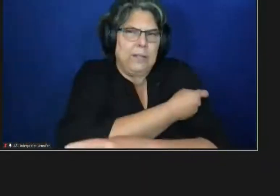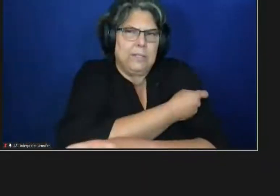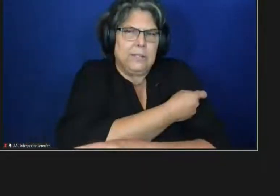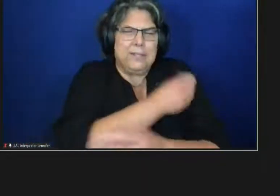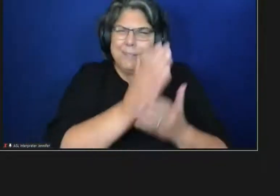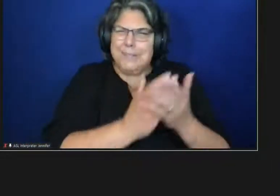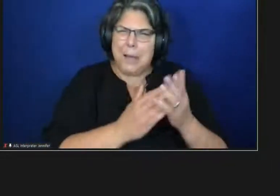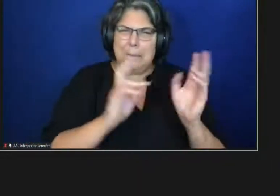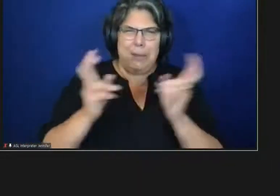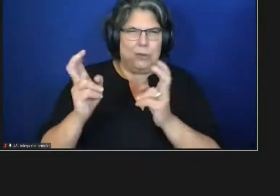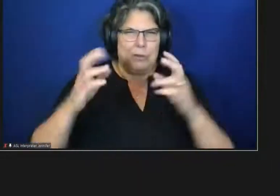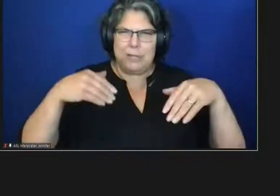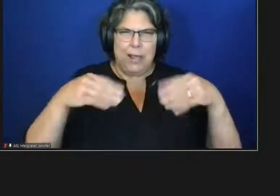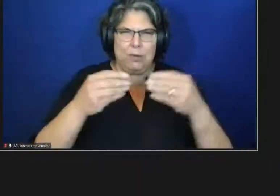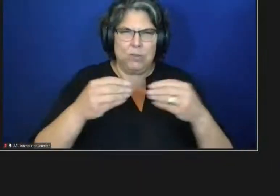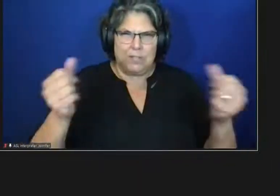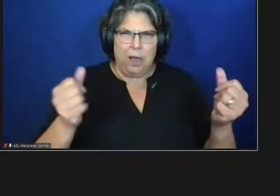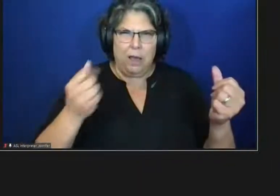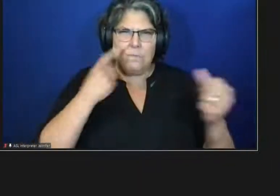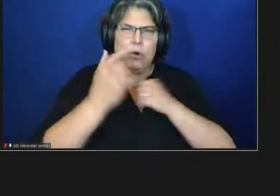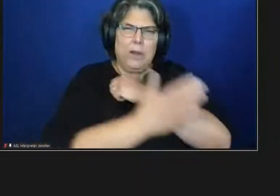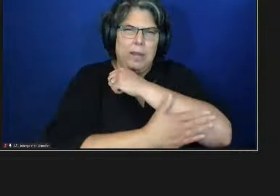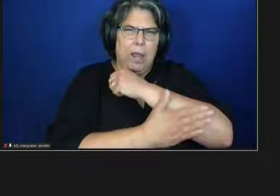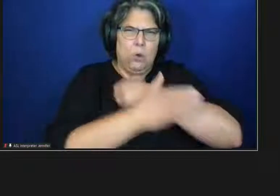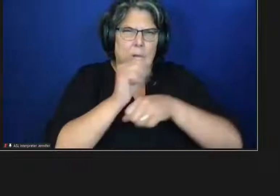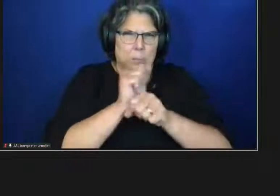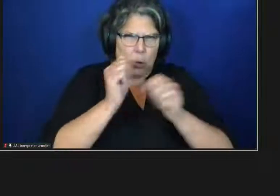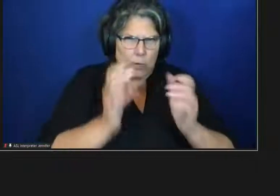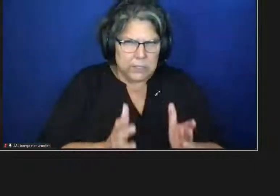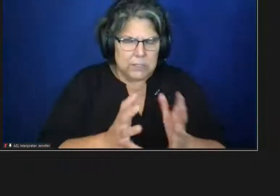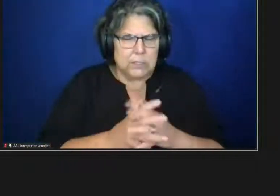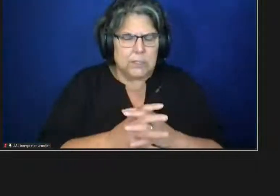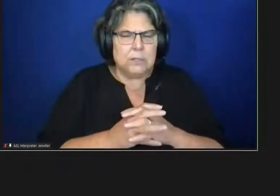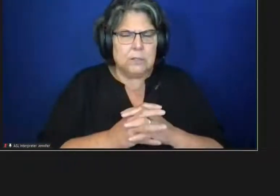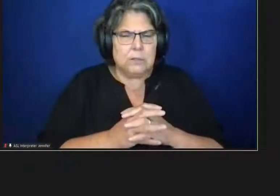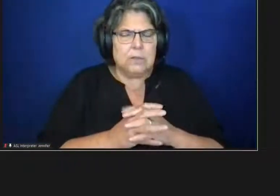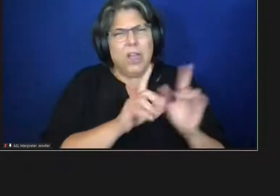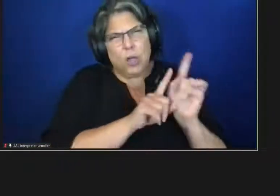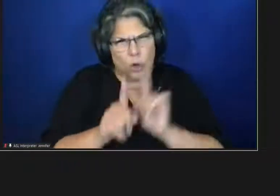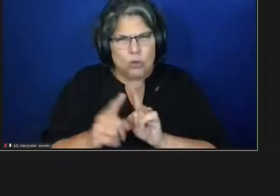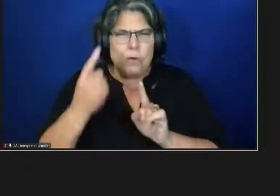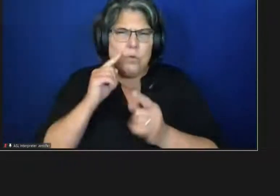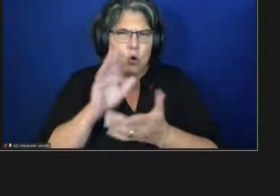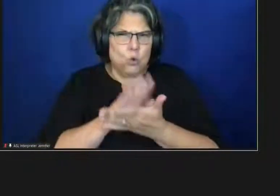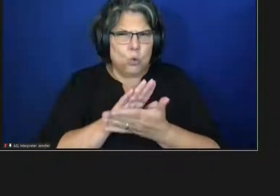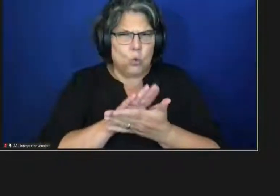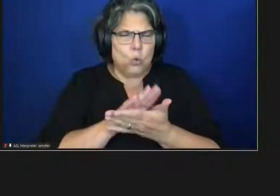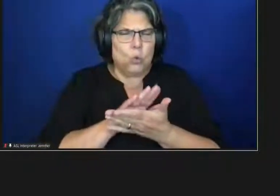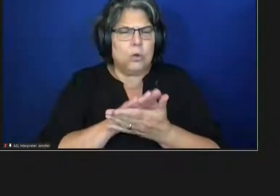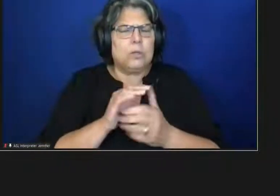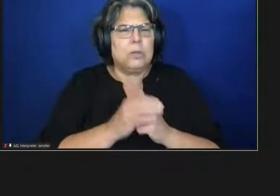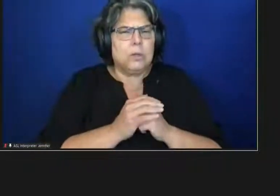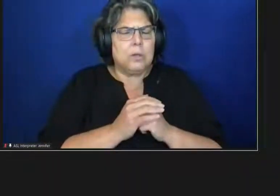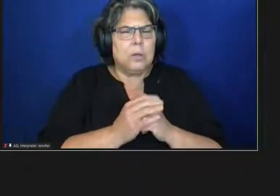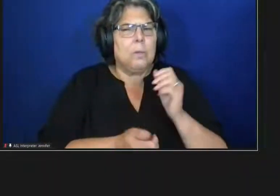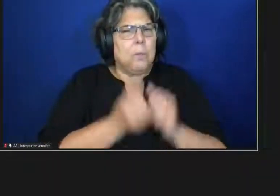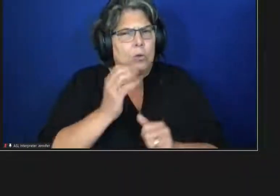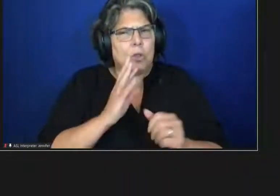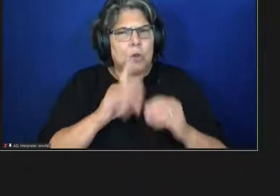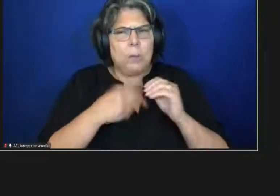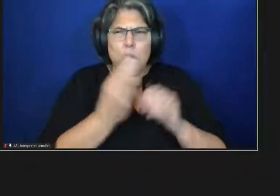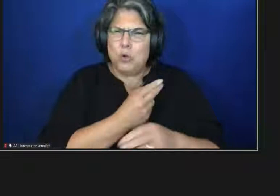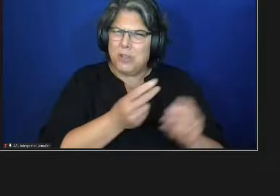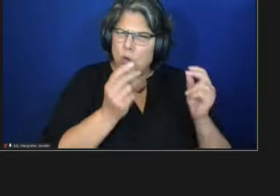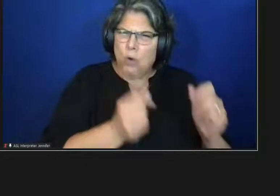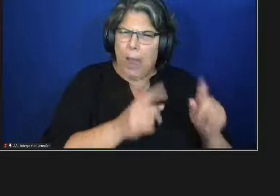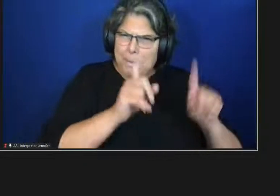unresolved on the county level, and also with the schools. are primarily talking about using rapid